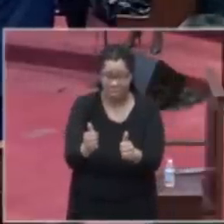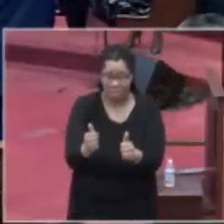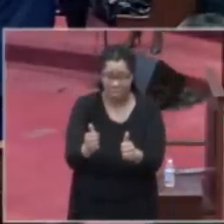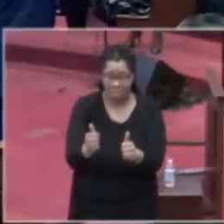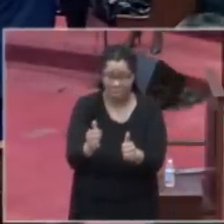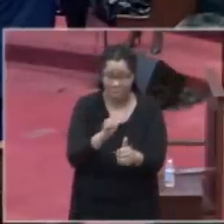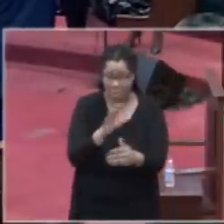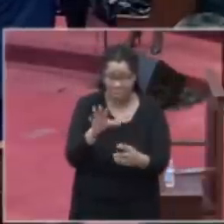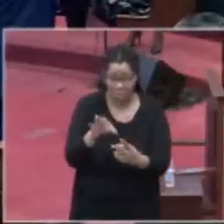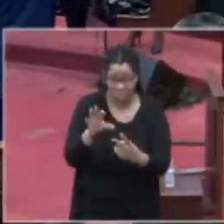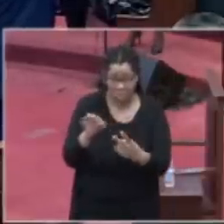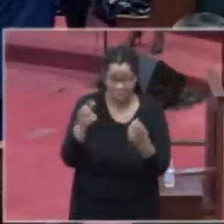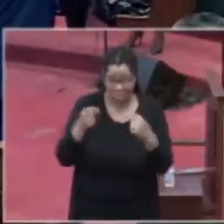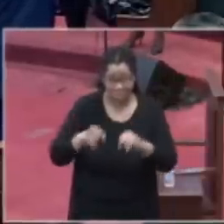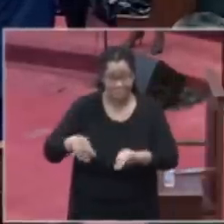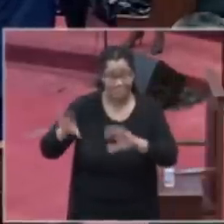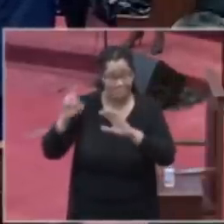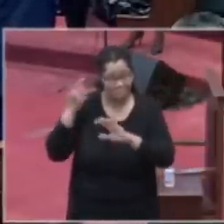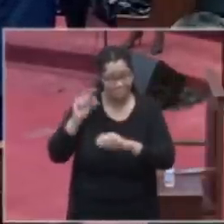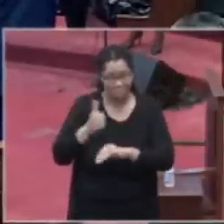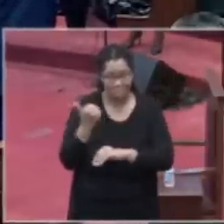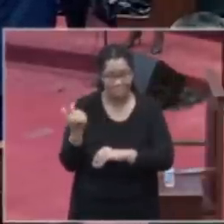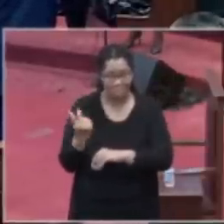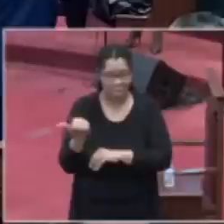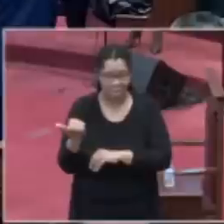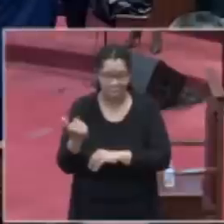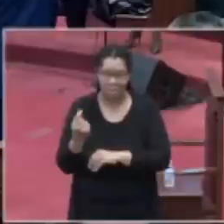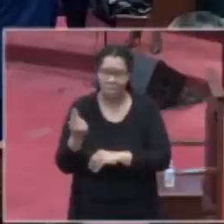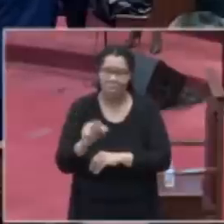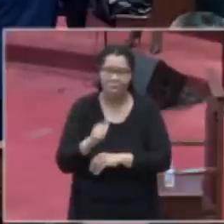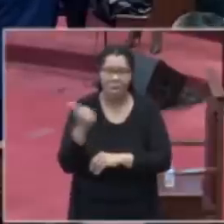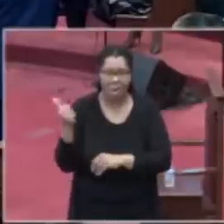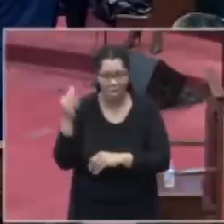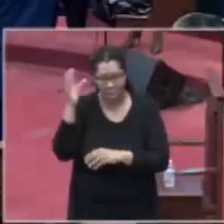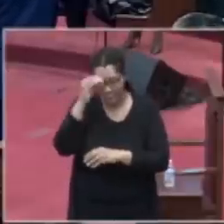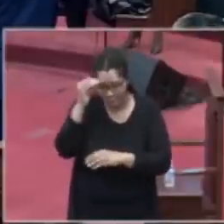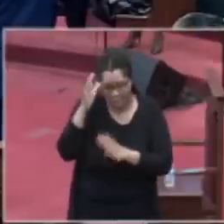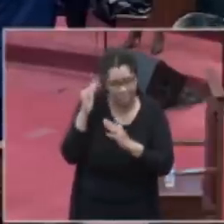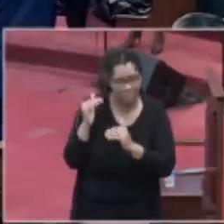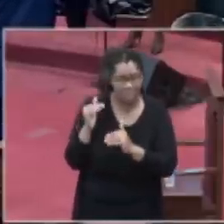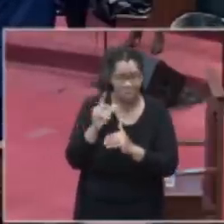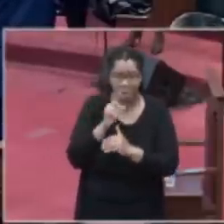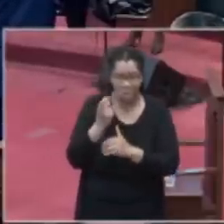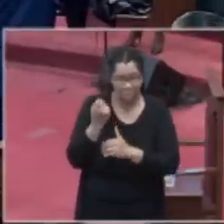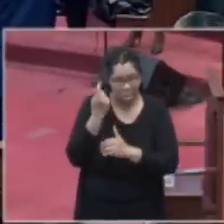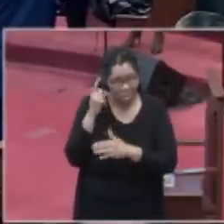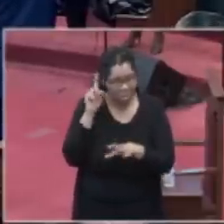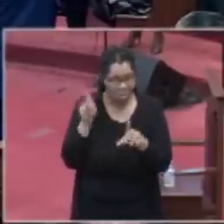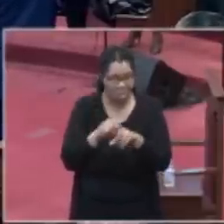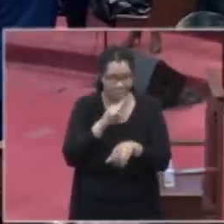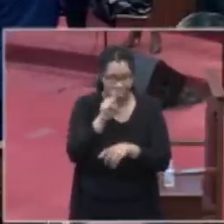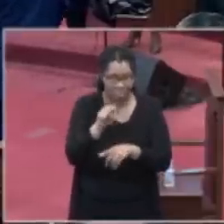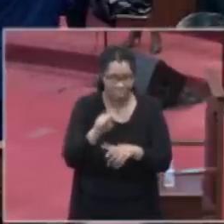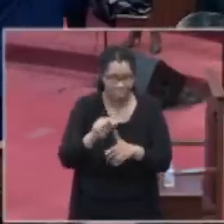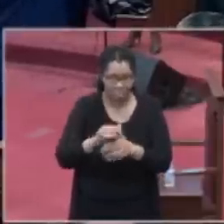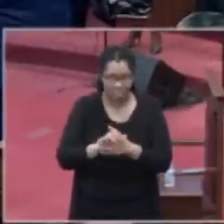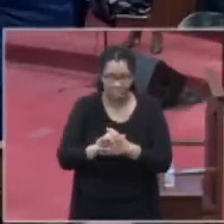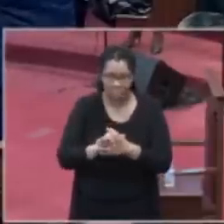abnegate your choices to somebody else's opinions and expectations. Who am I talking to in this room today?